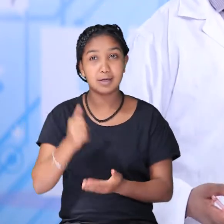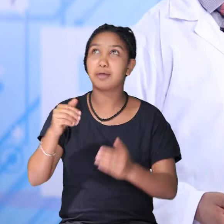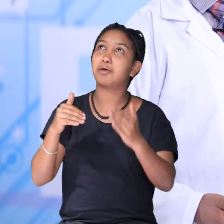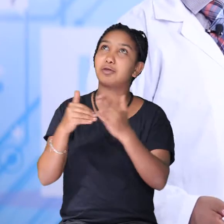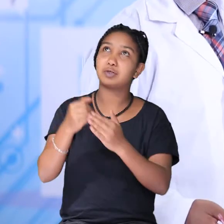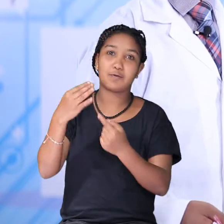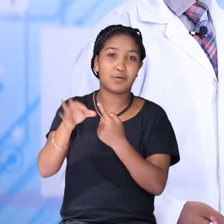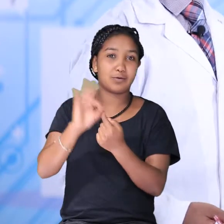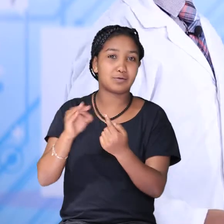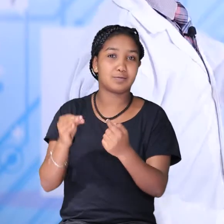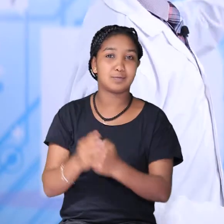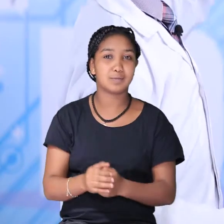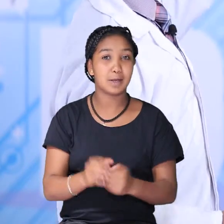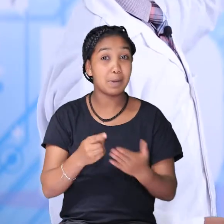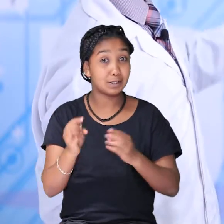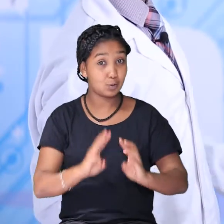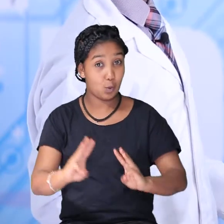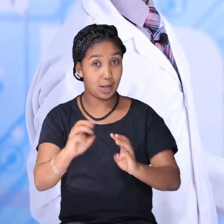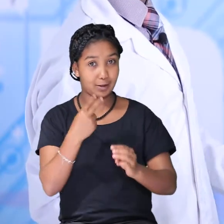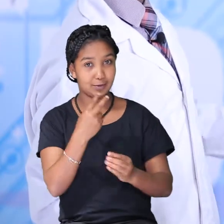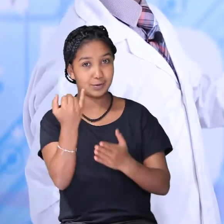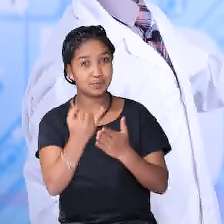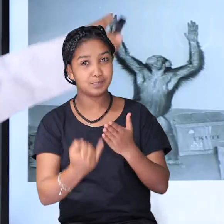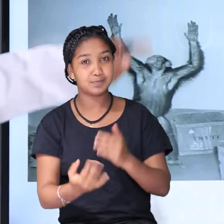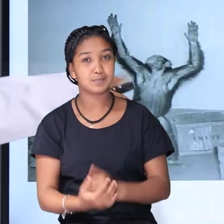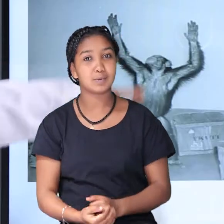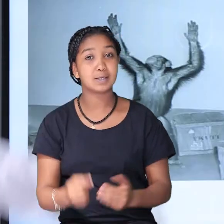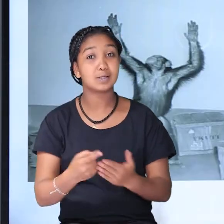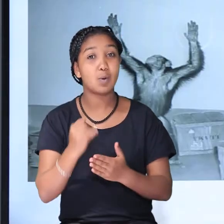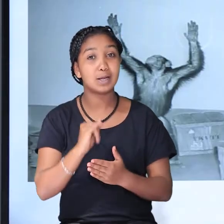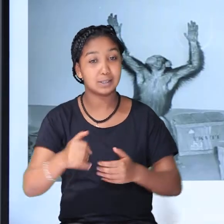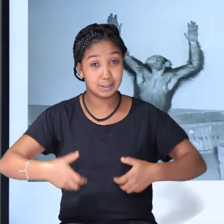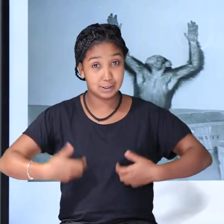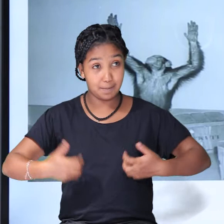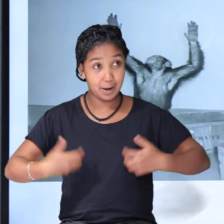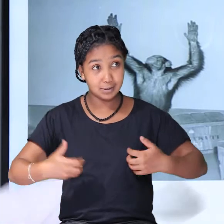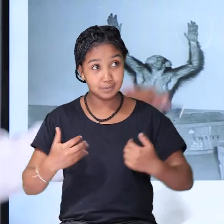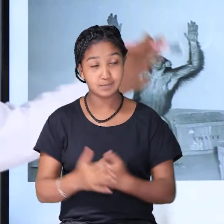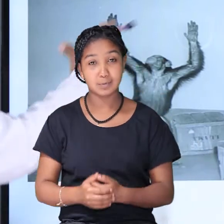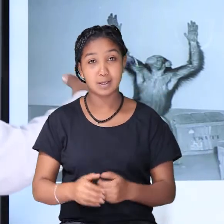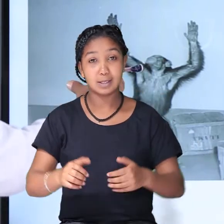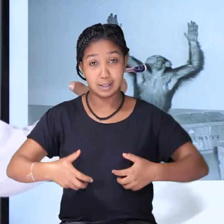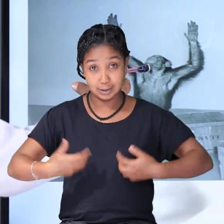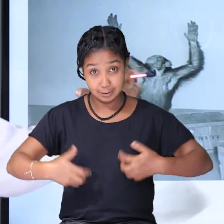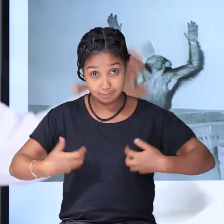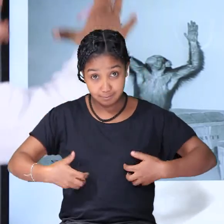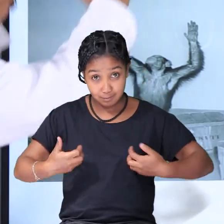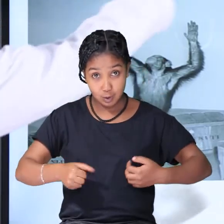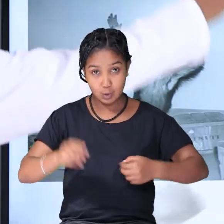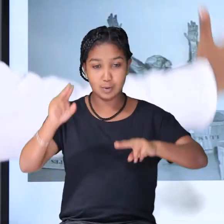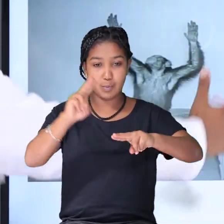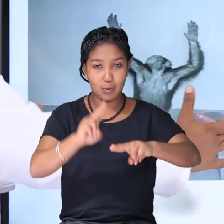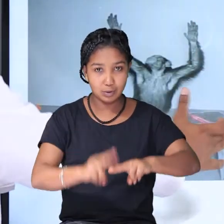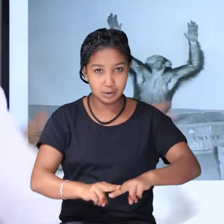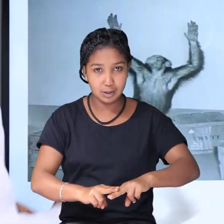reached the fruits by this way. This one is the chimpanzee. The chimp was put